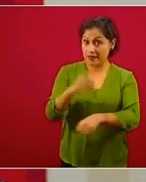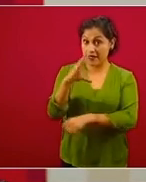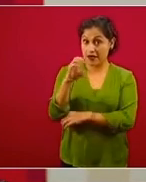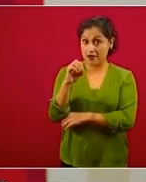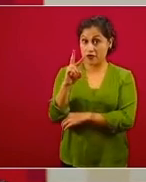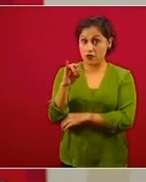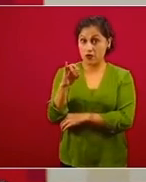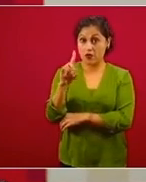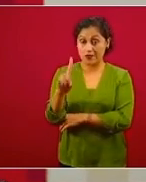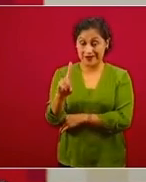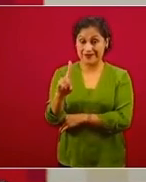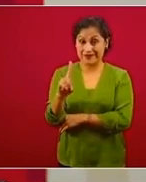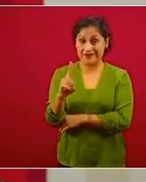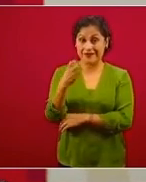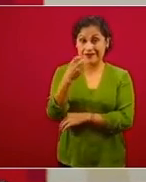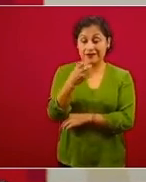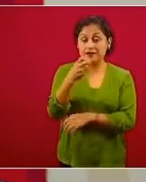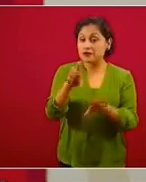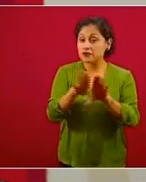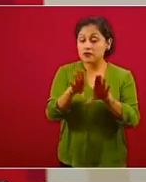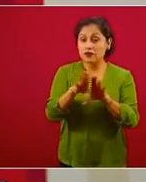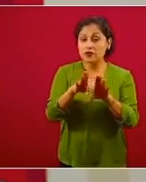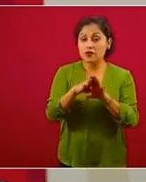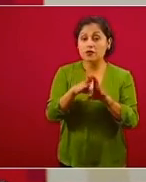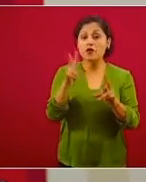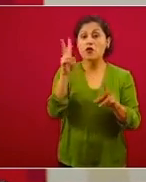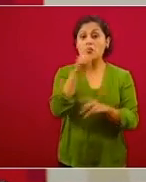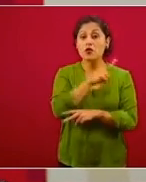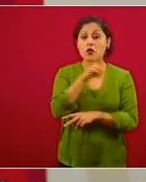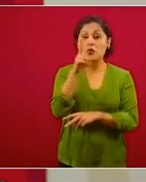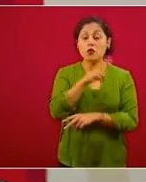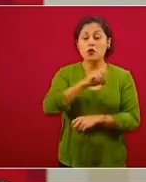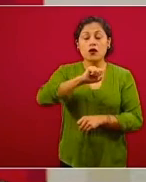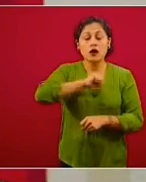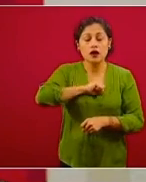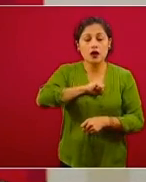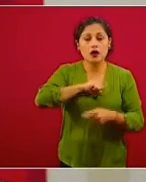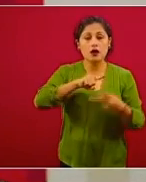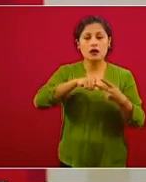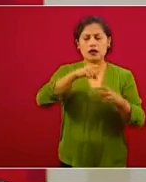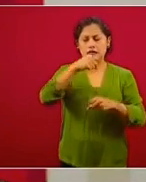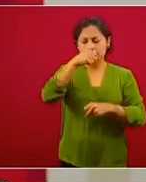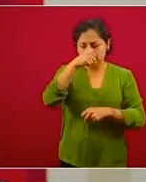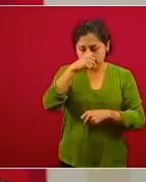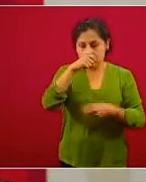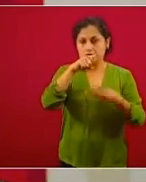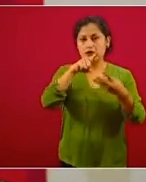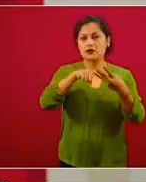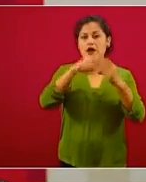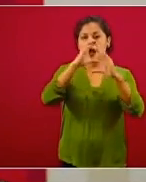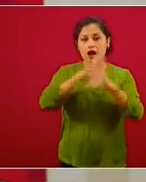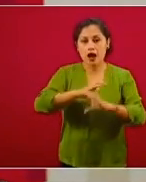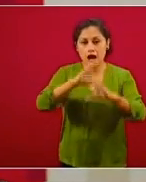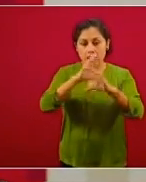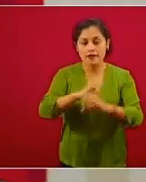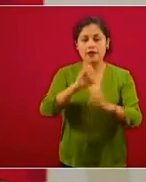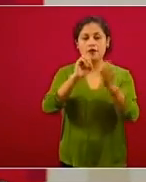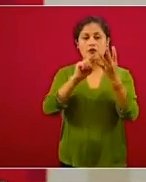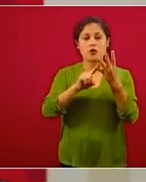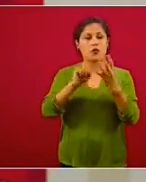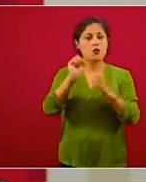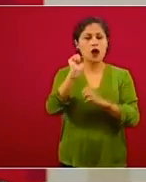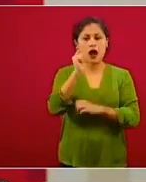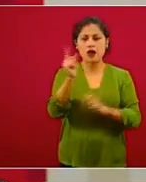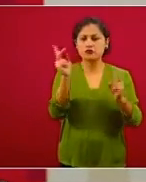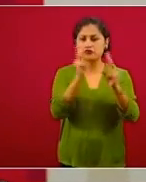and the transmission rates of COVID, which is a disease that is transmitted through respiratory